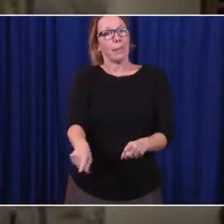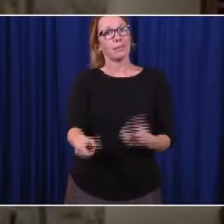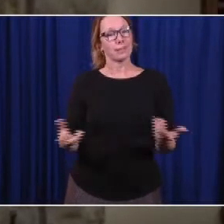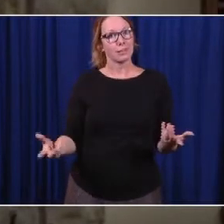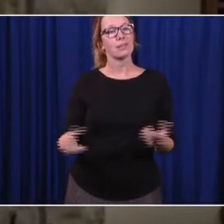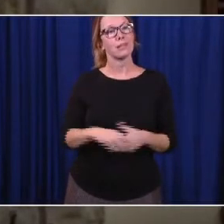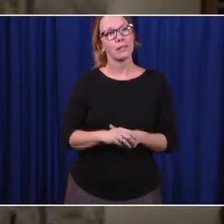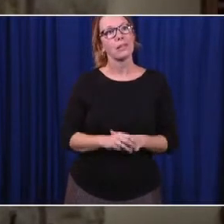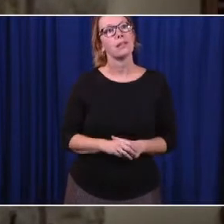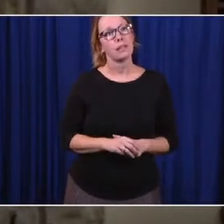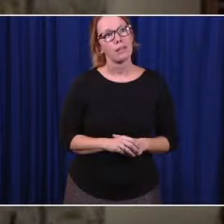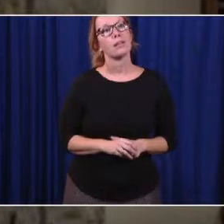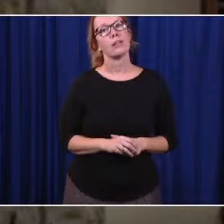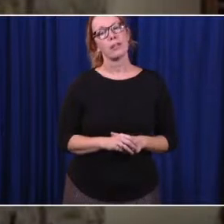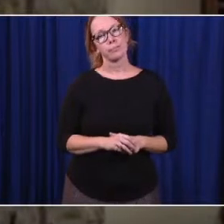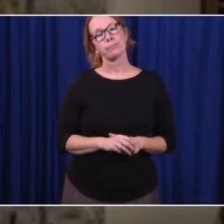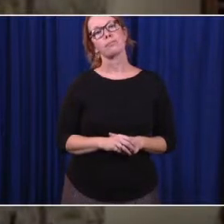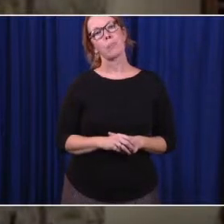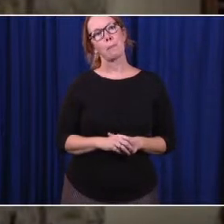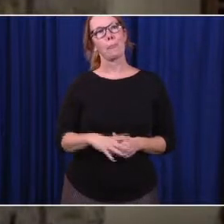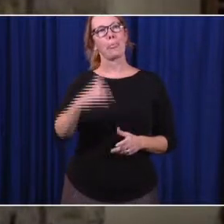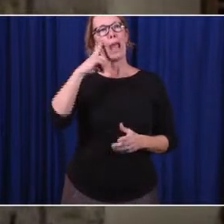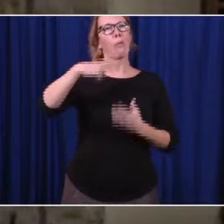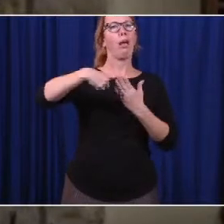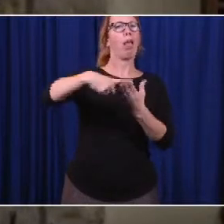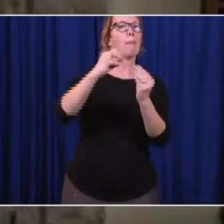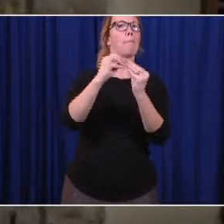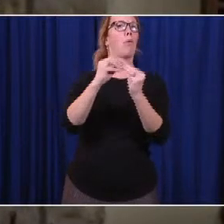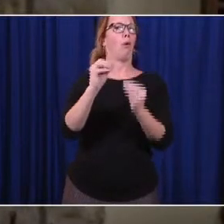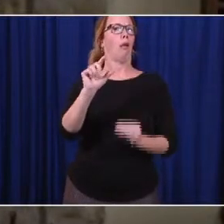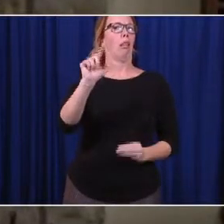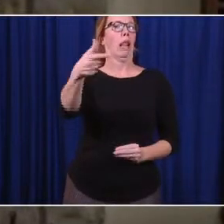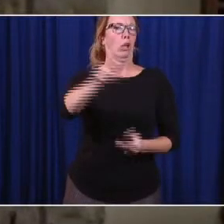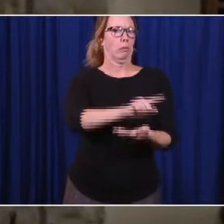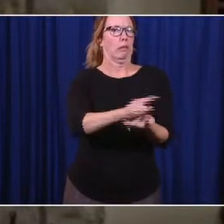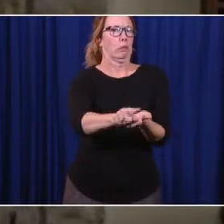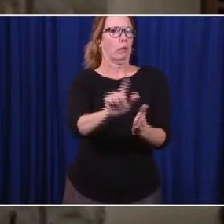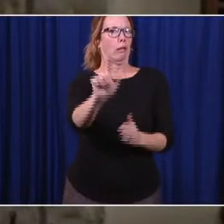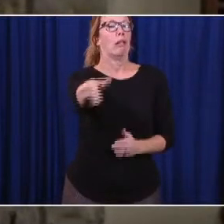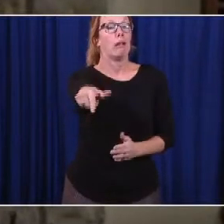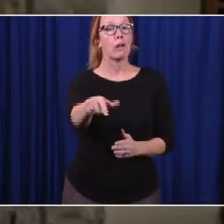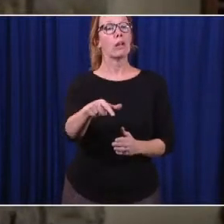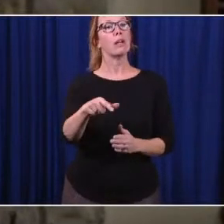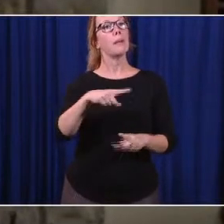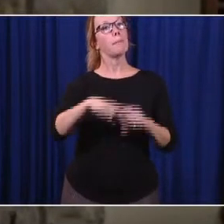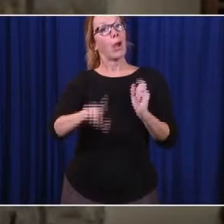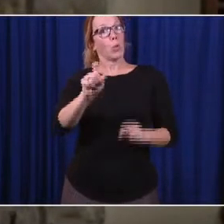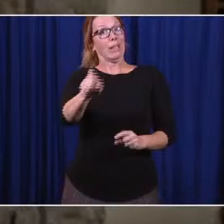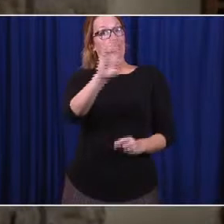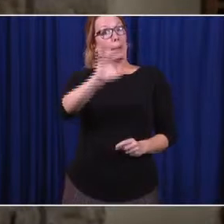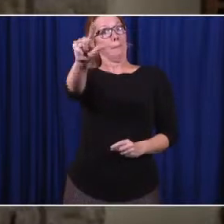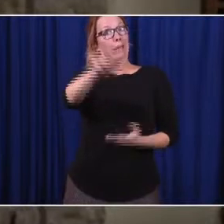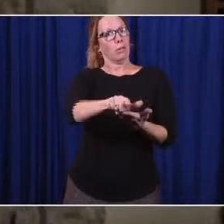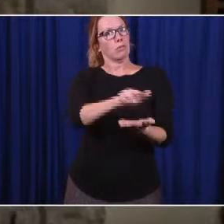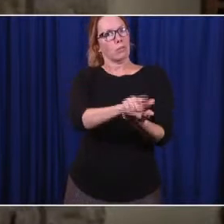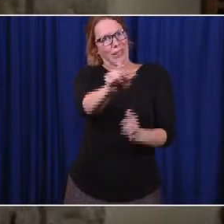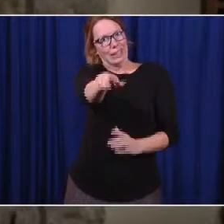talk about this, later in the week. But we need a bill.